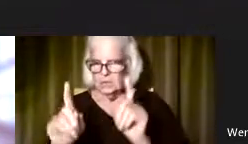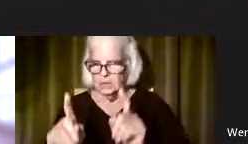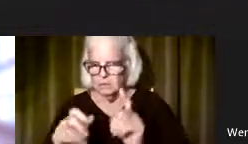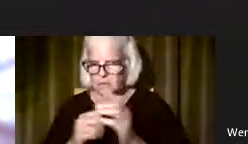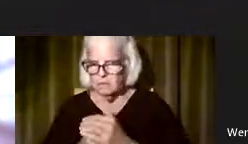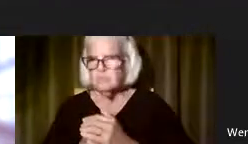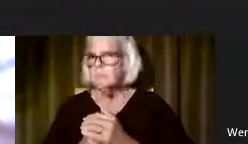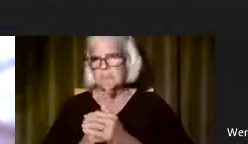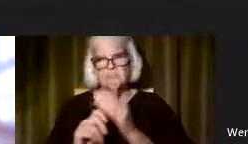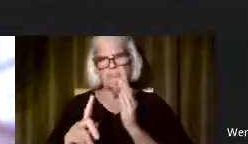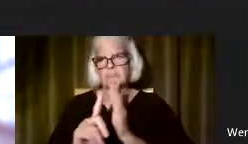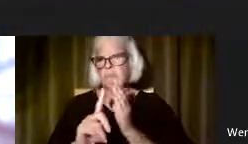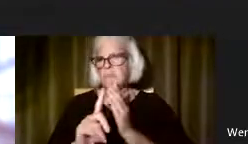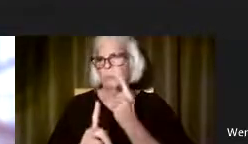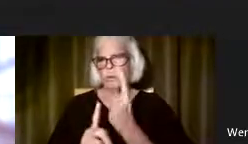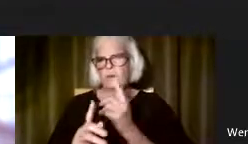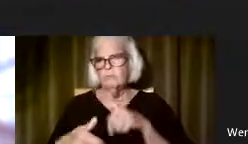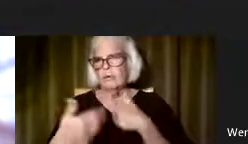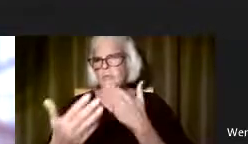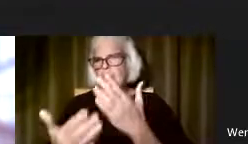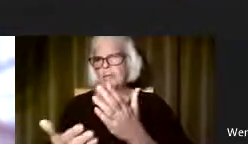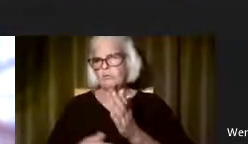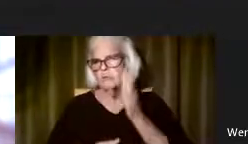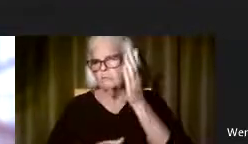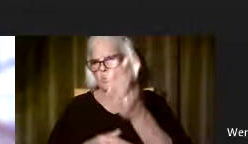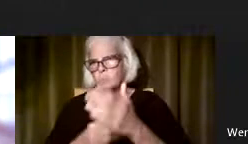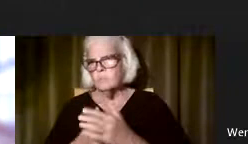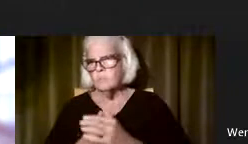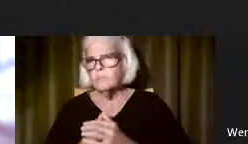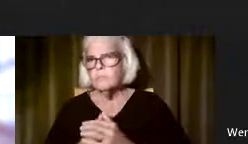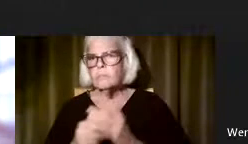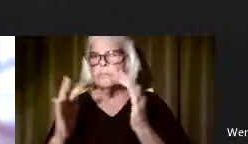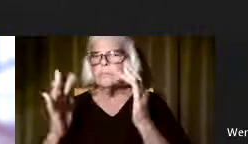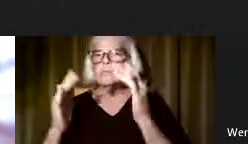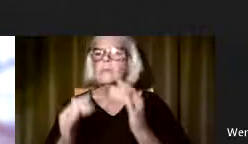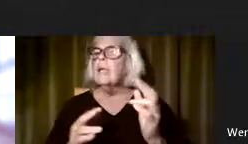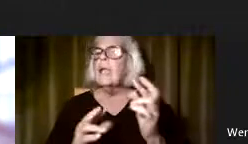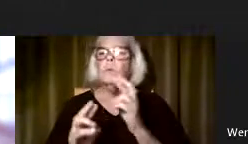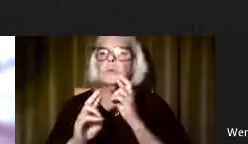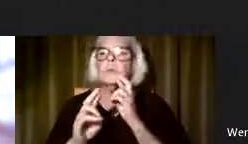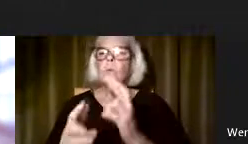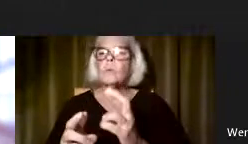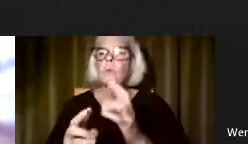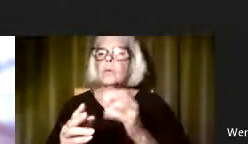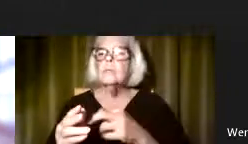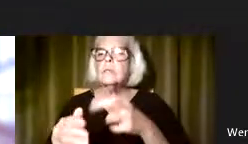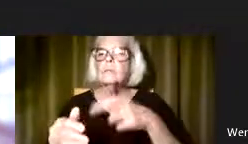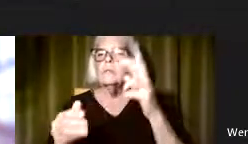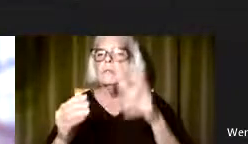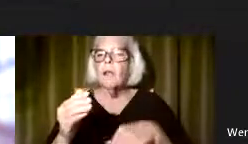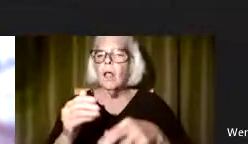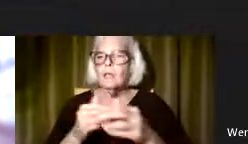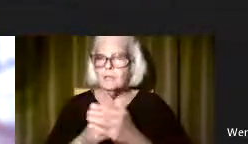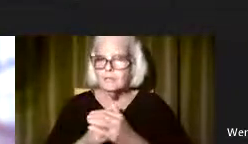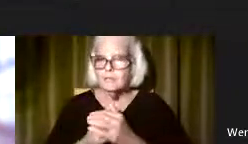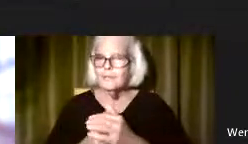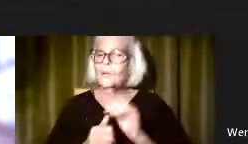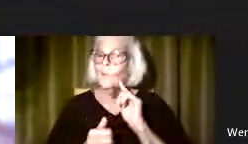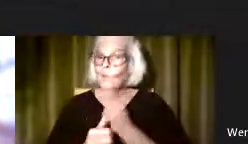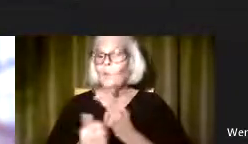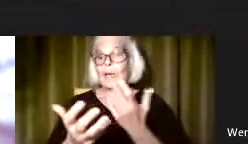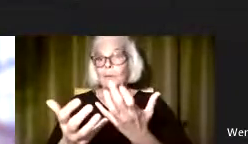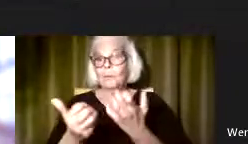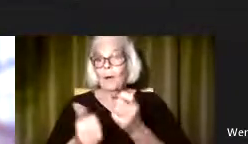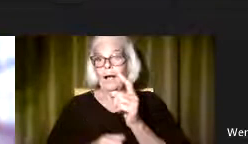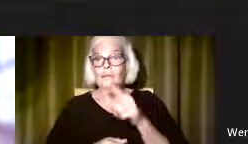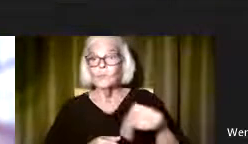your results, I wanted to just, we pushed messaging around reporting your results. I think we're moving away as a state. If you've